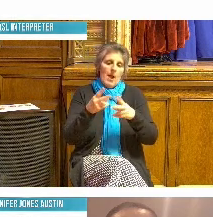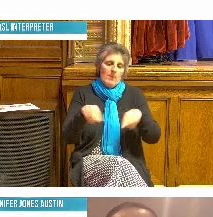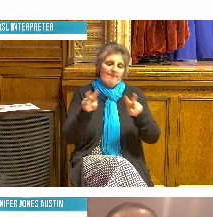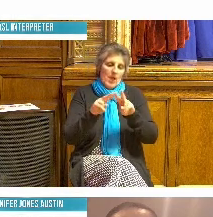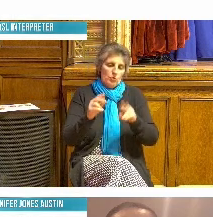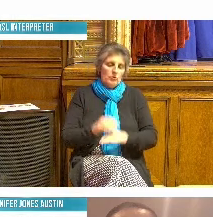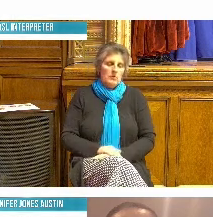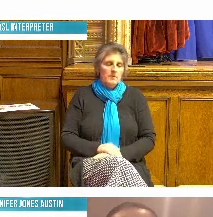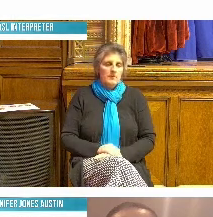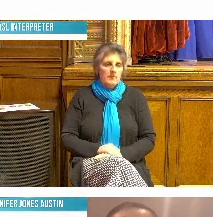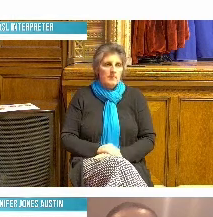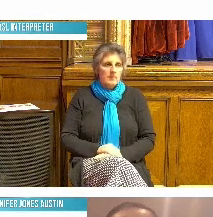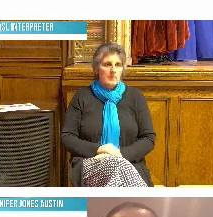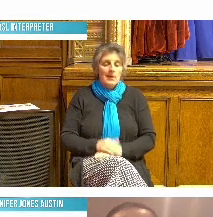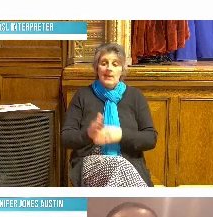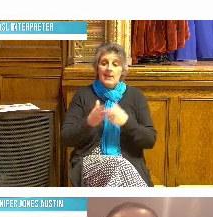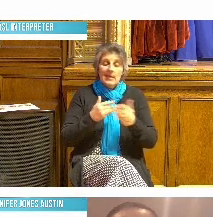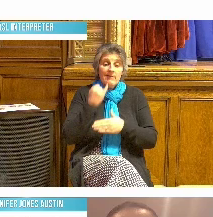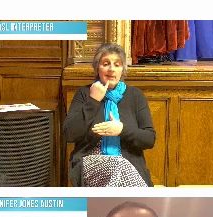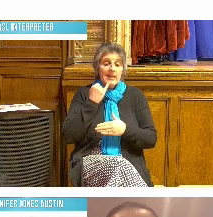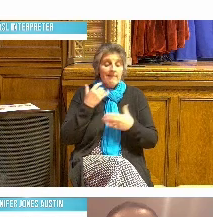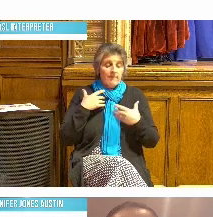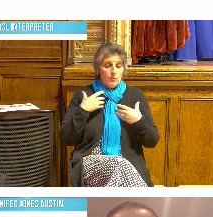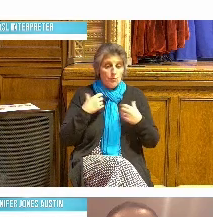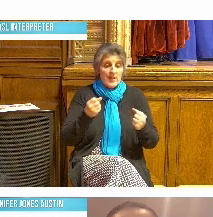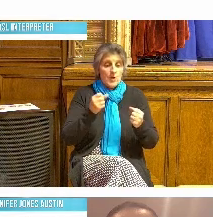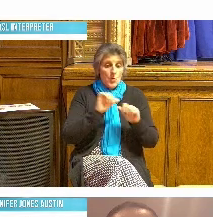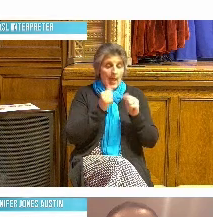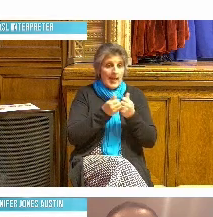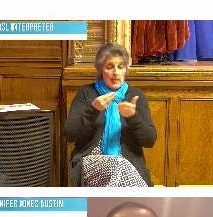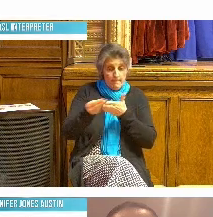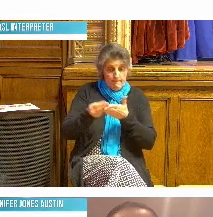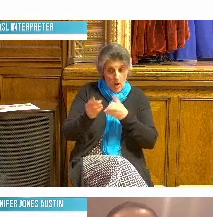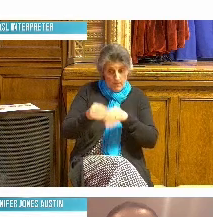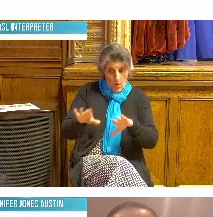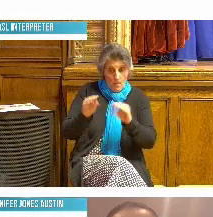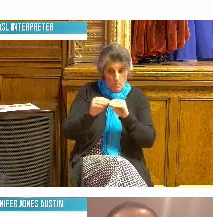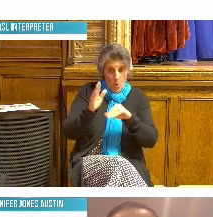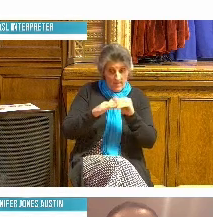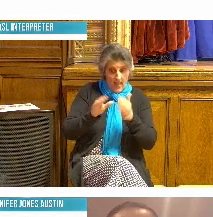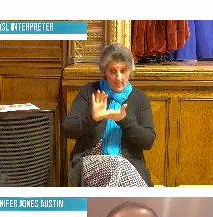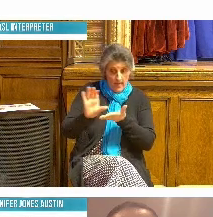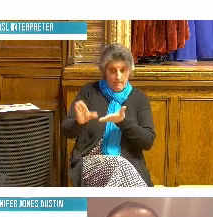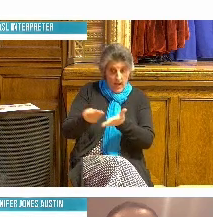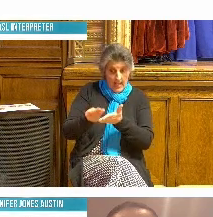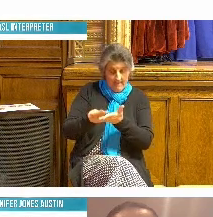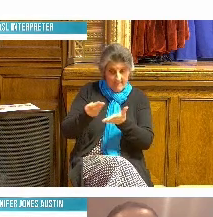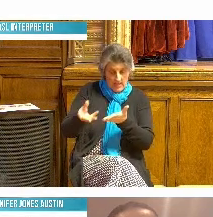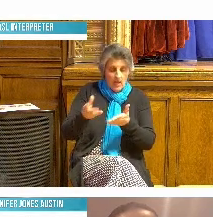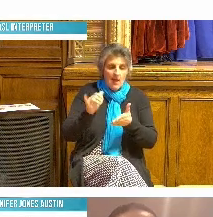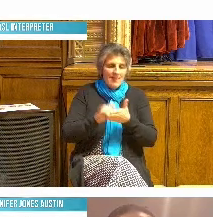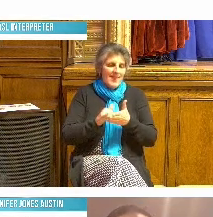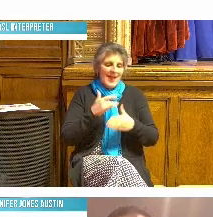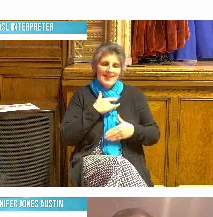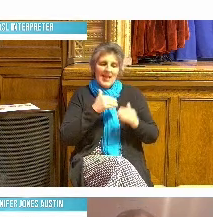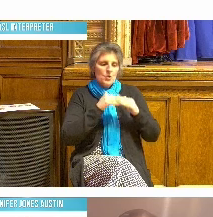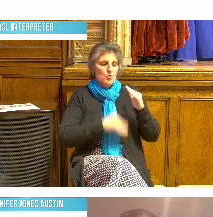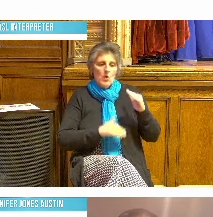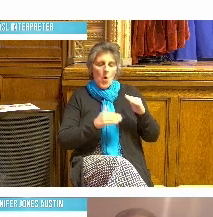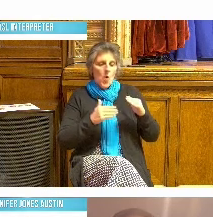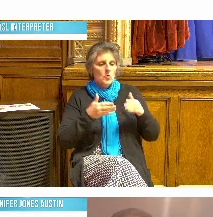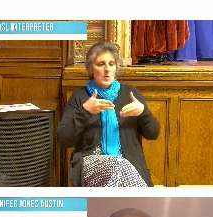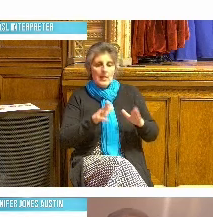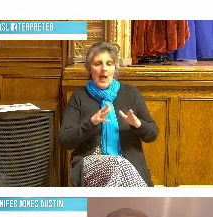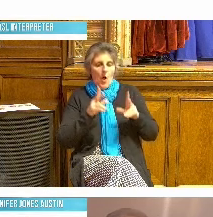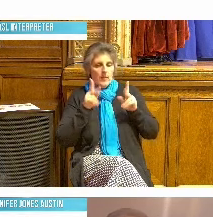quote. Even when renewal agencies purchased property for more than the capital invested, that amount was often too low to enable the displaced